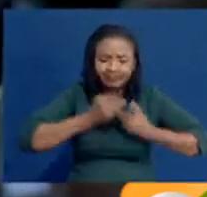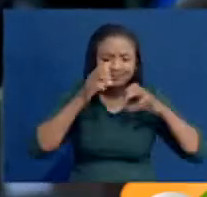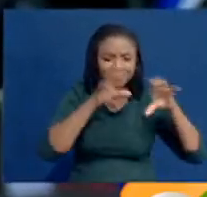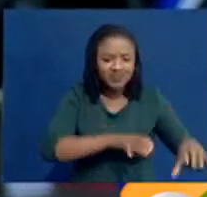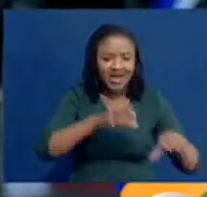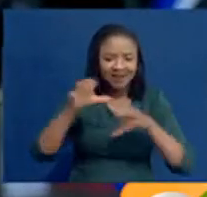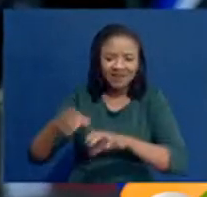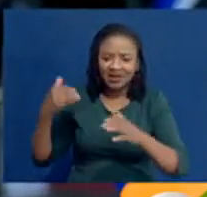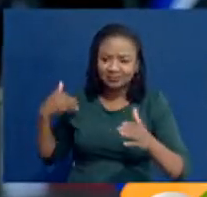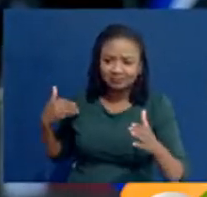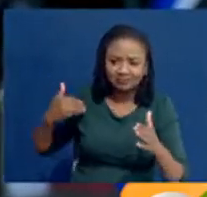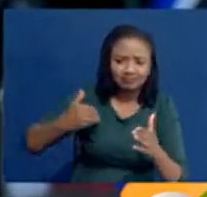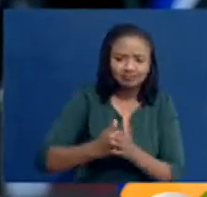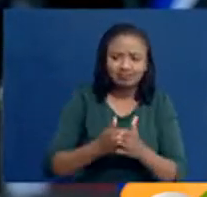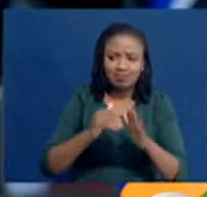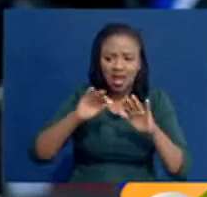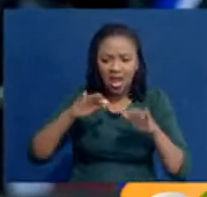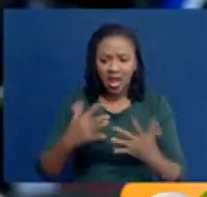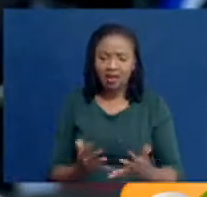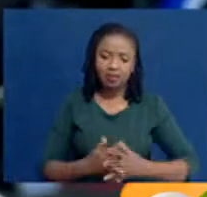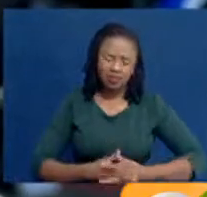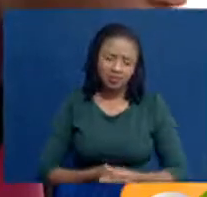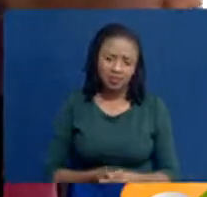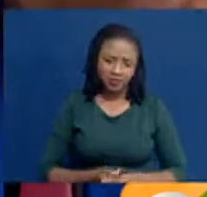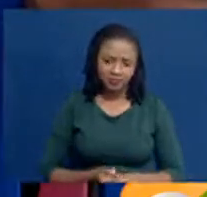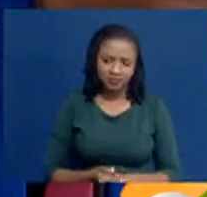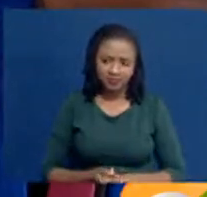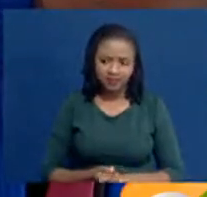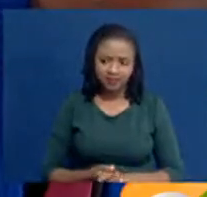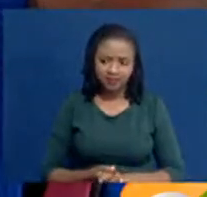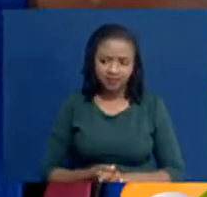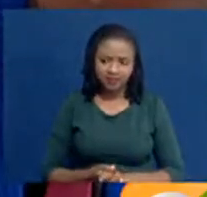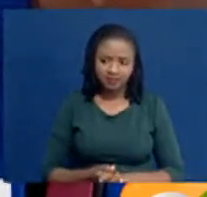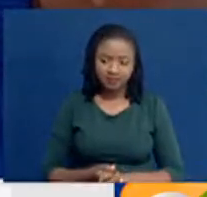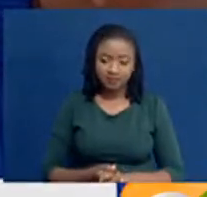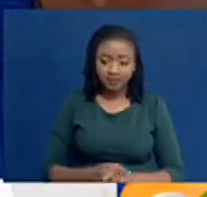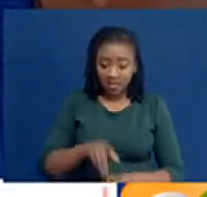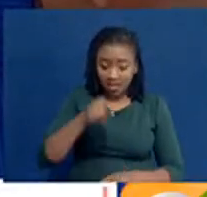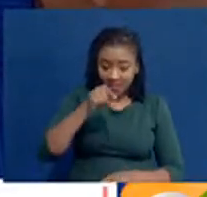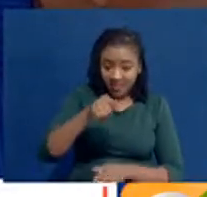to a boundary that separates Bungoma from Mount Elgon. Is that boundary